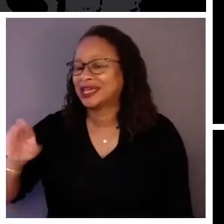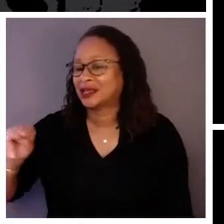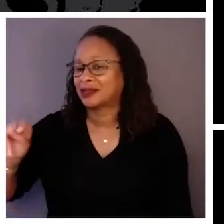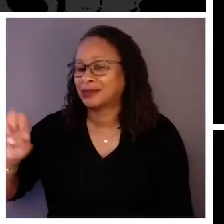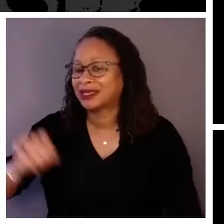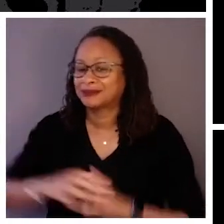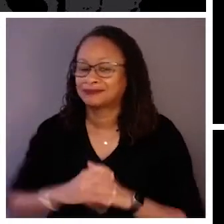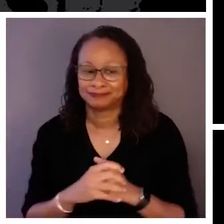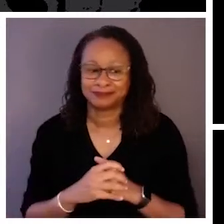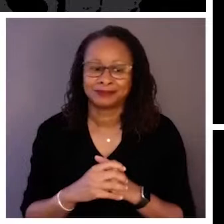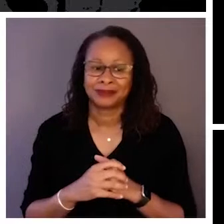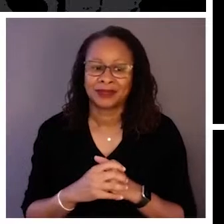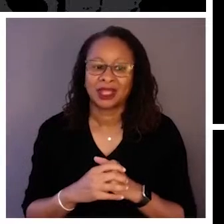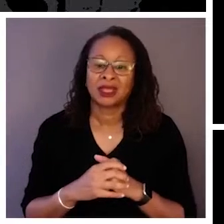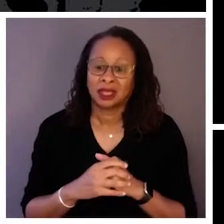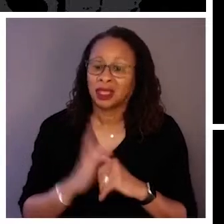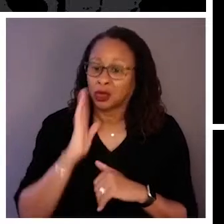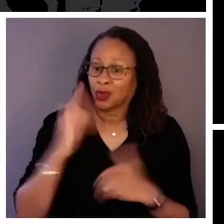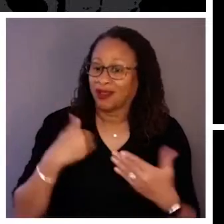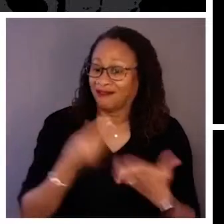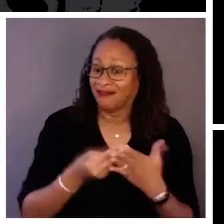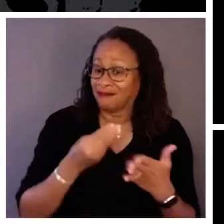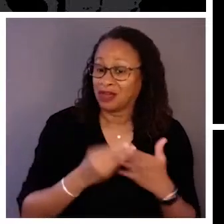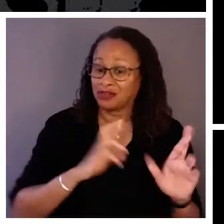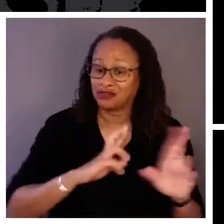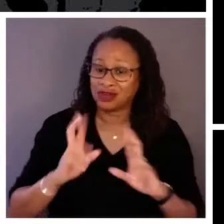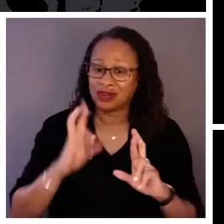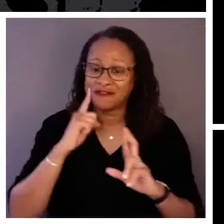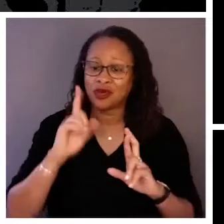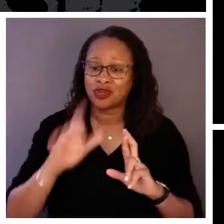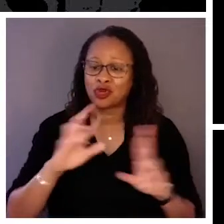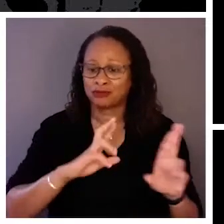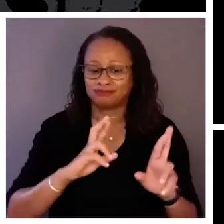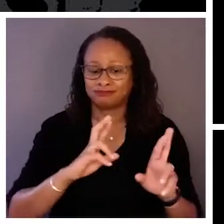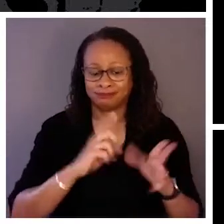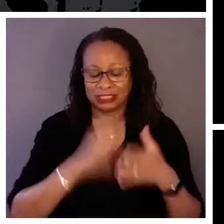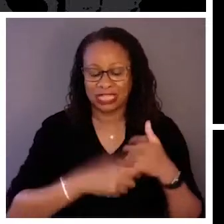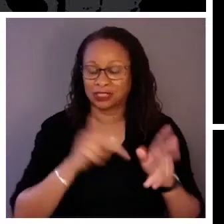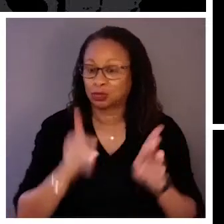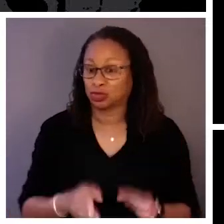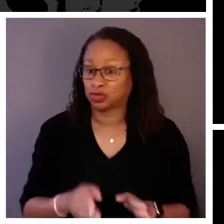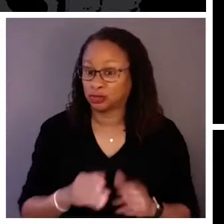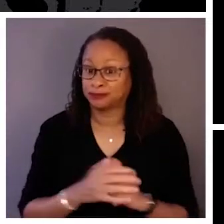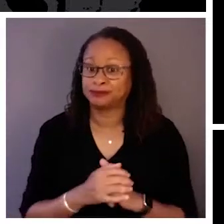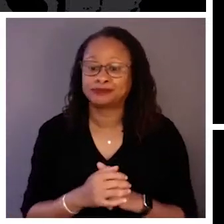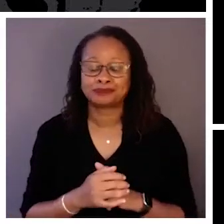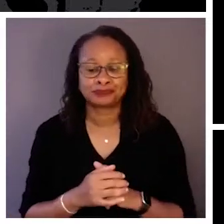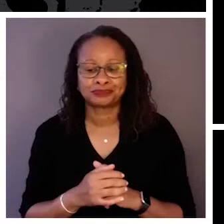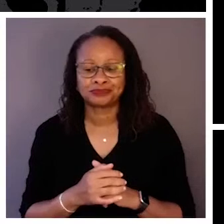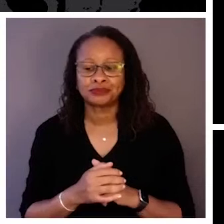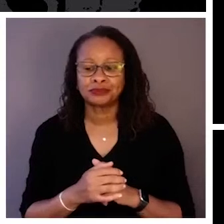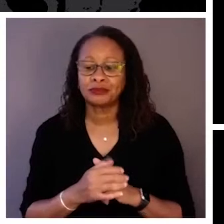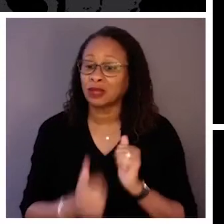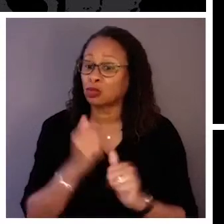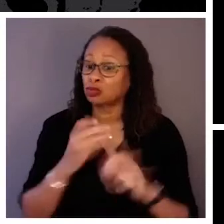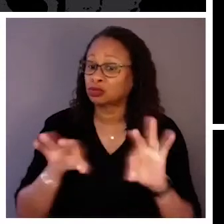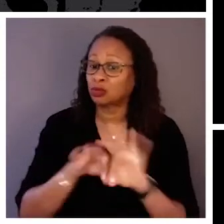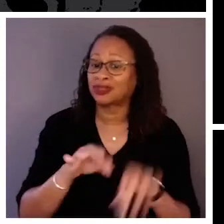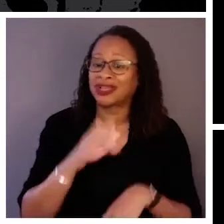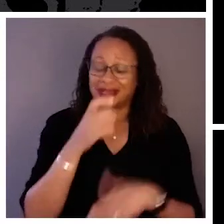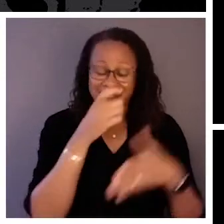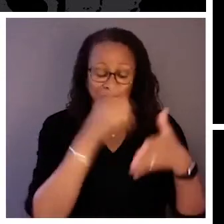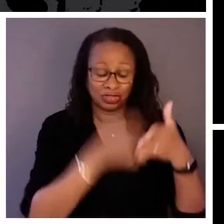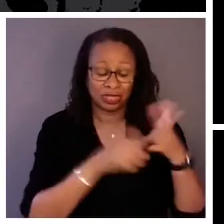have, you'll have the money for your preparer. What's important is that your preparer knows how much you got